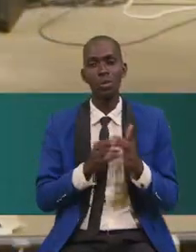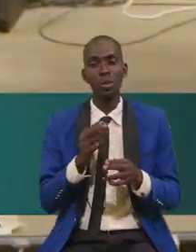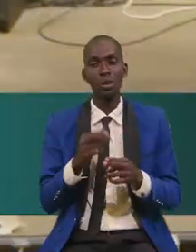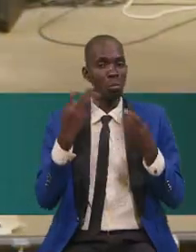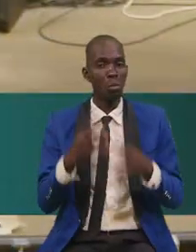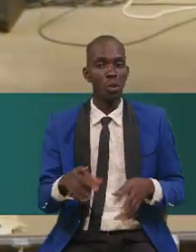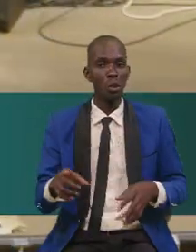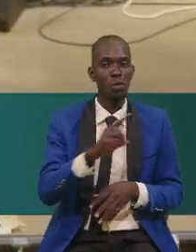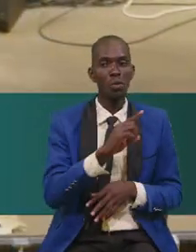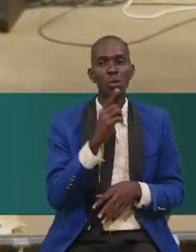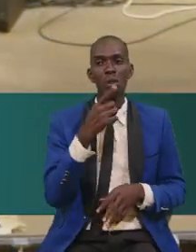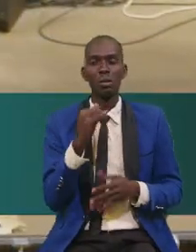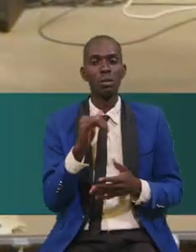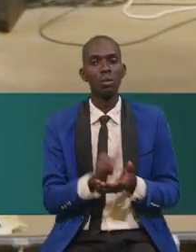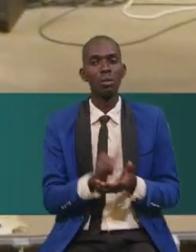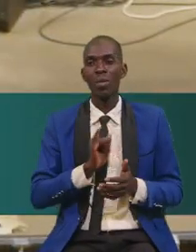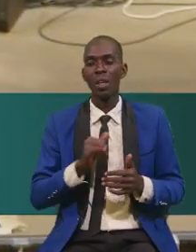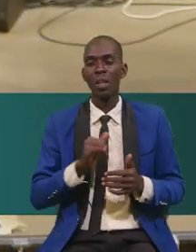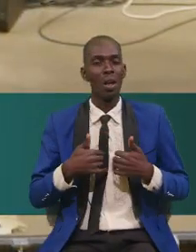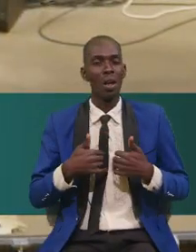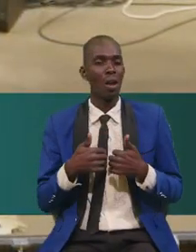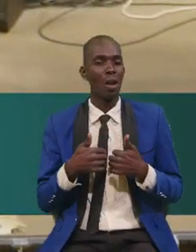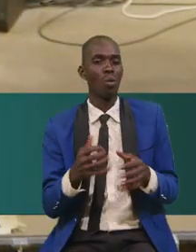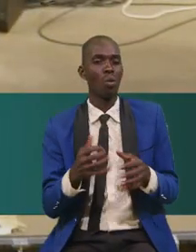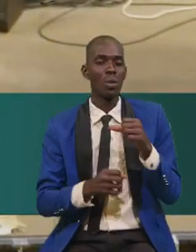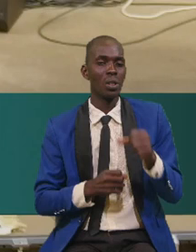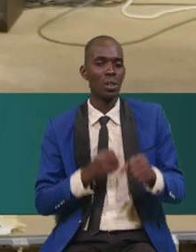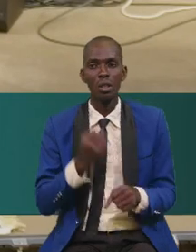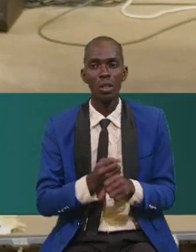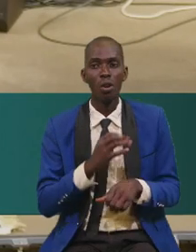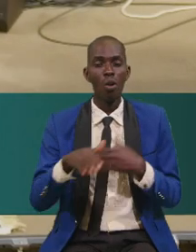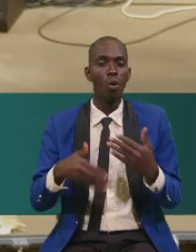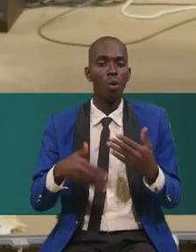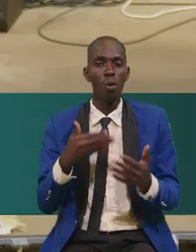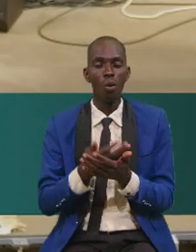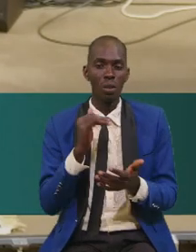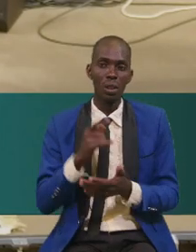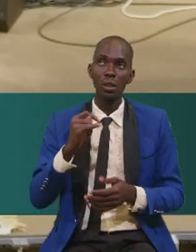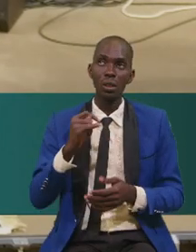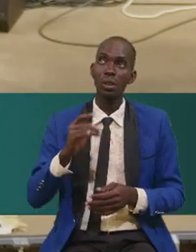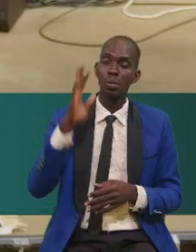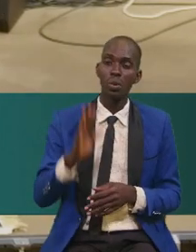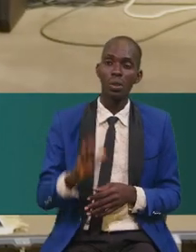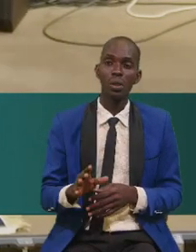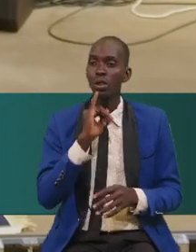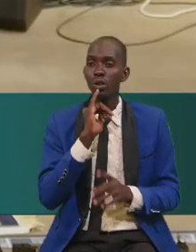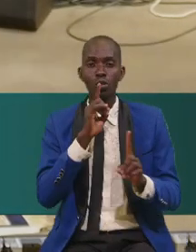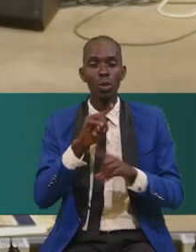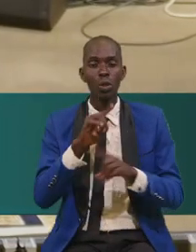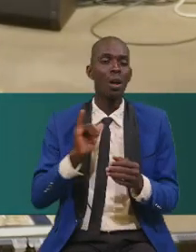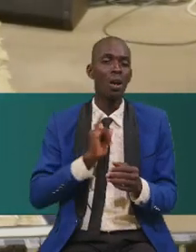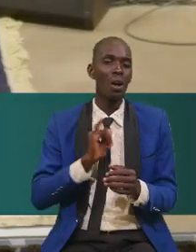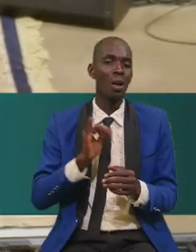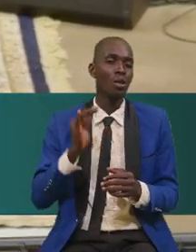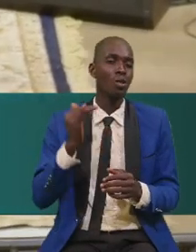a number of years. All that the pastor, the preacher is talking about now, I should have had this about 10 years ago,